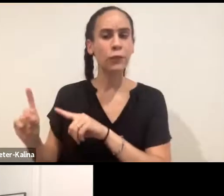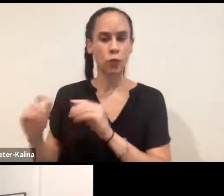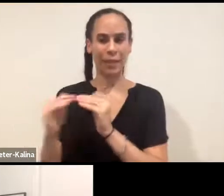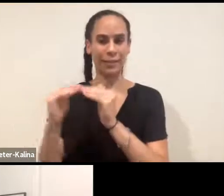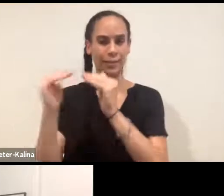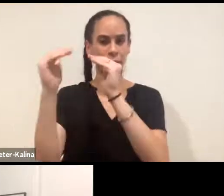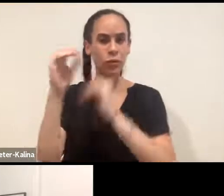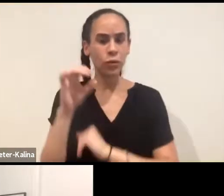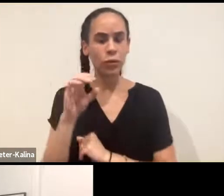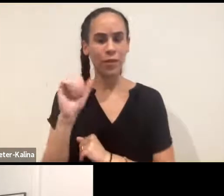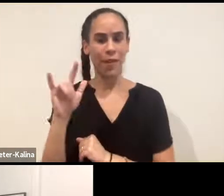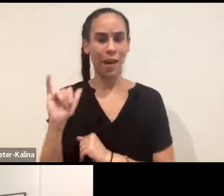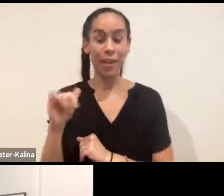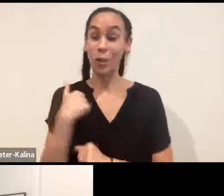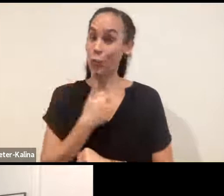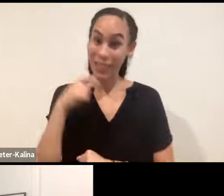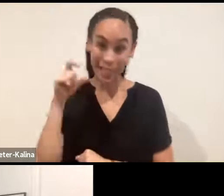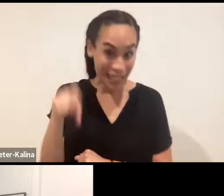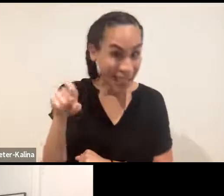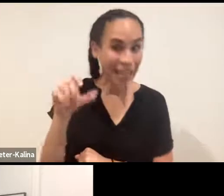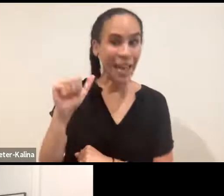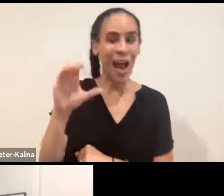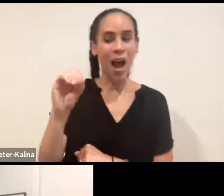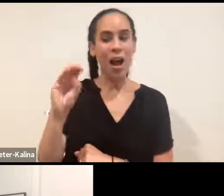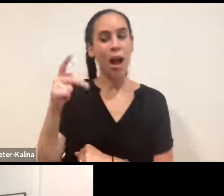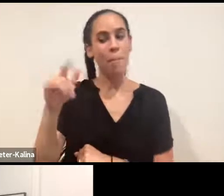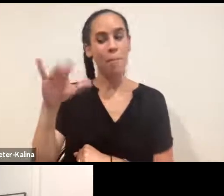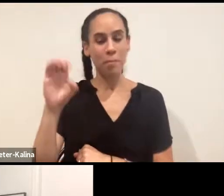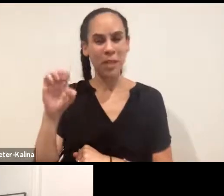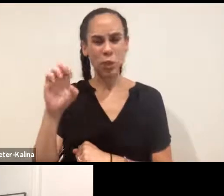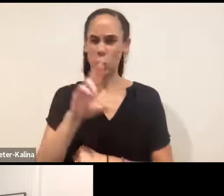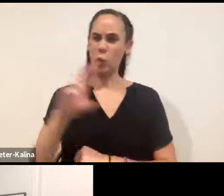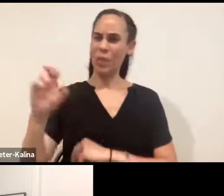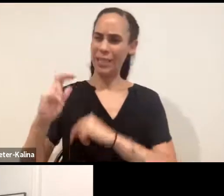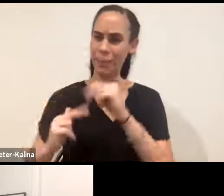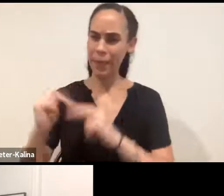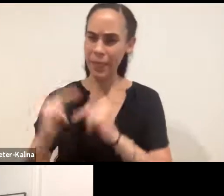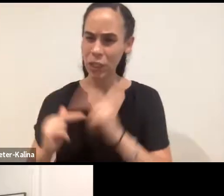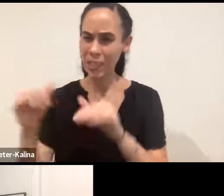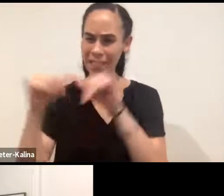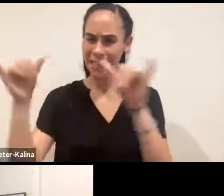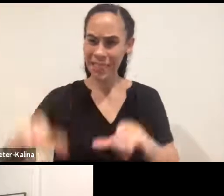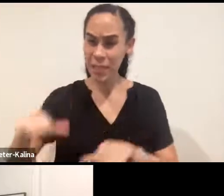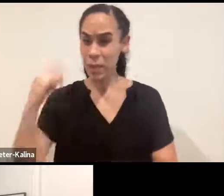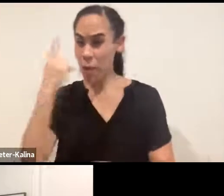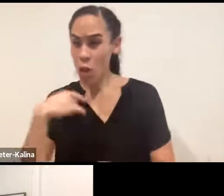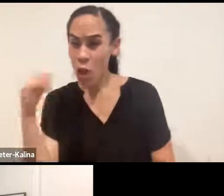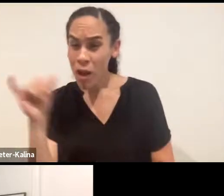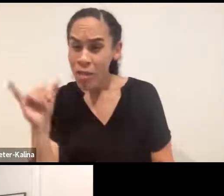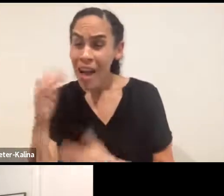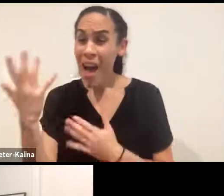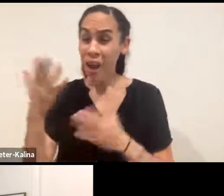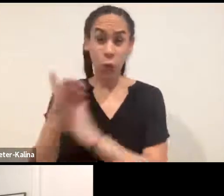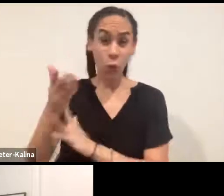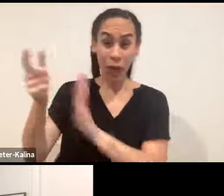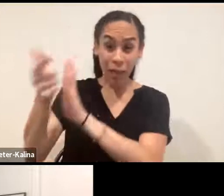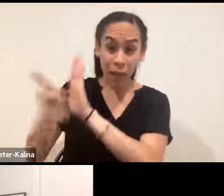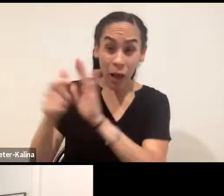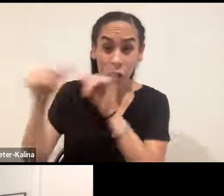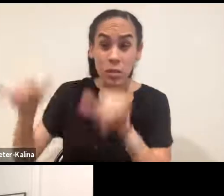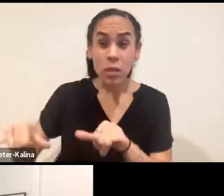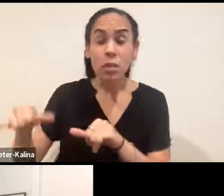And we need accomplices to really rebuild those systems, whether that's through the legal system, legally, whether that